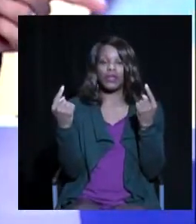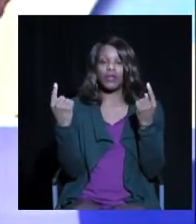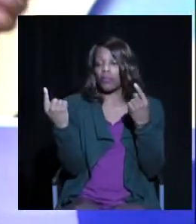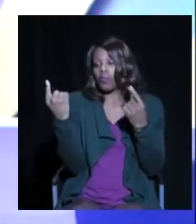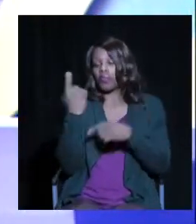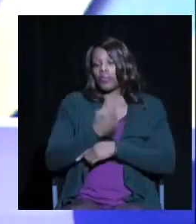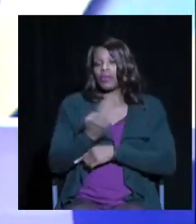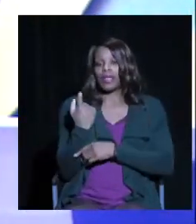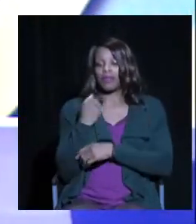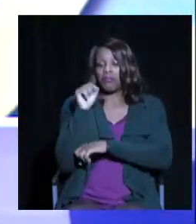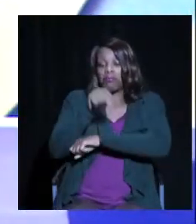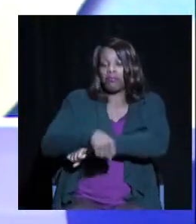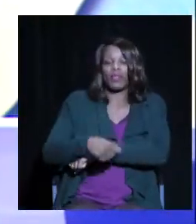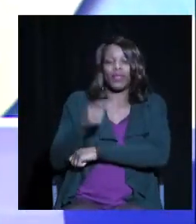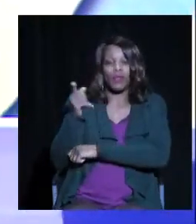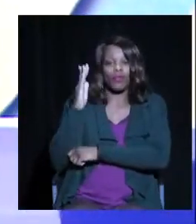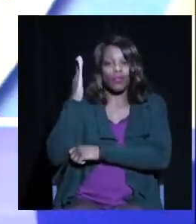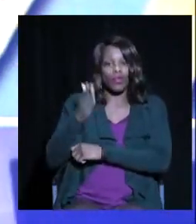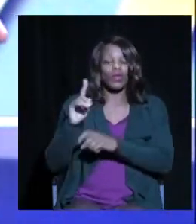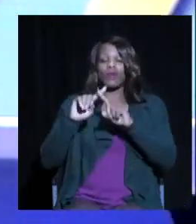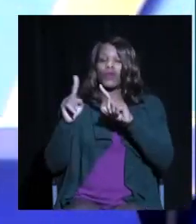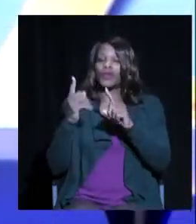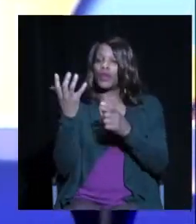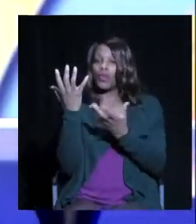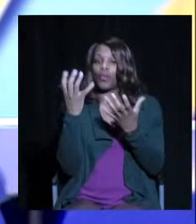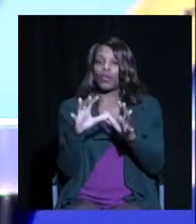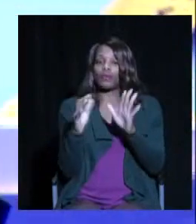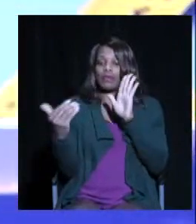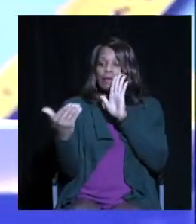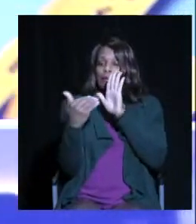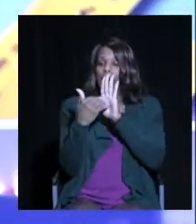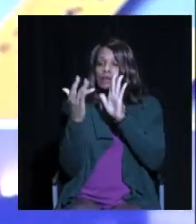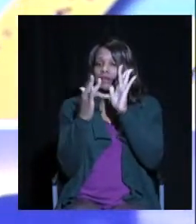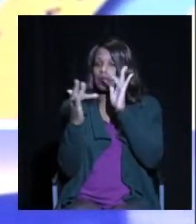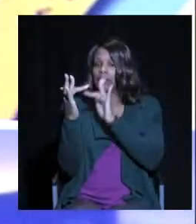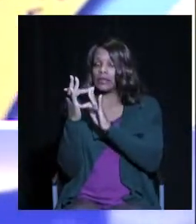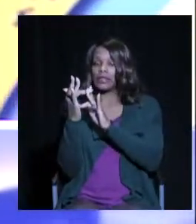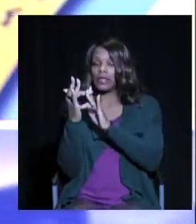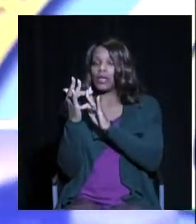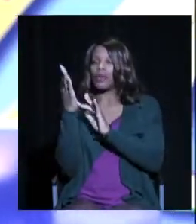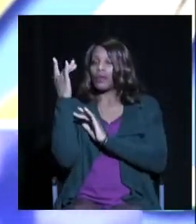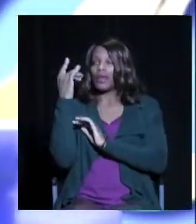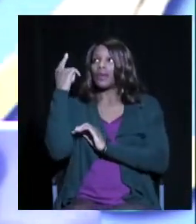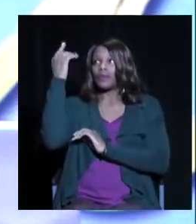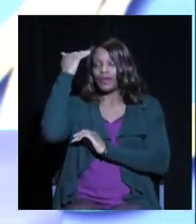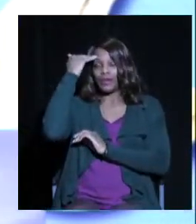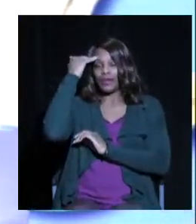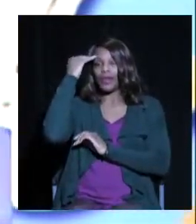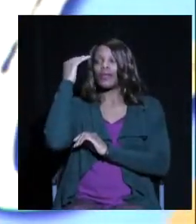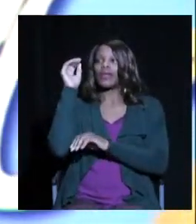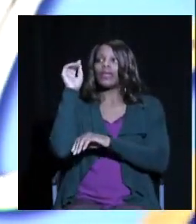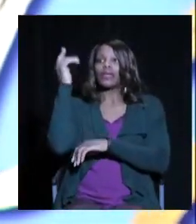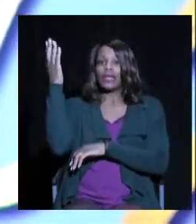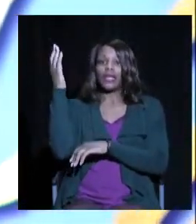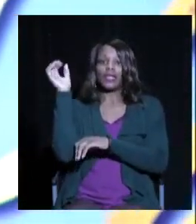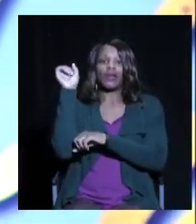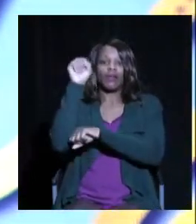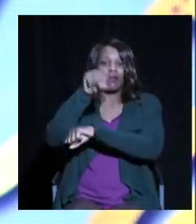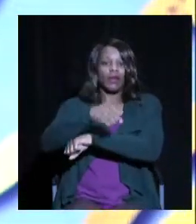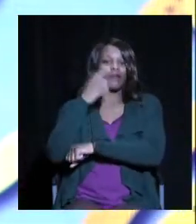them. We don't want to be on the side against King Jesus. We want to be on his side because his reign will be